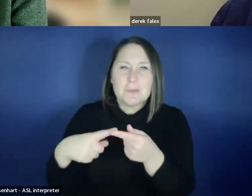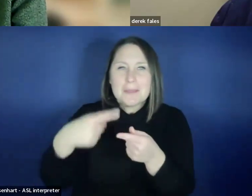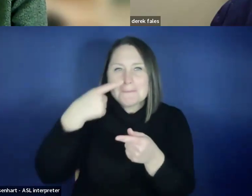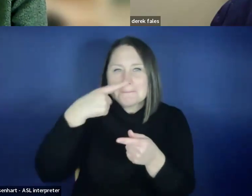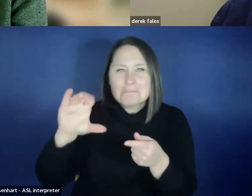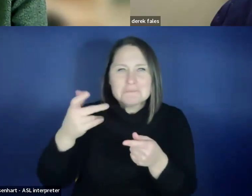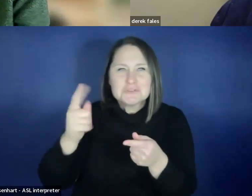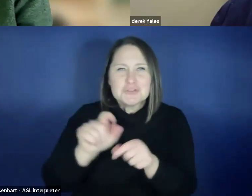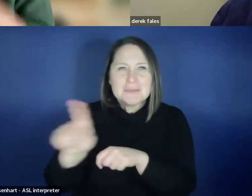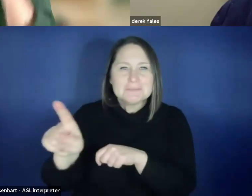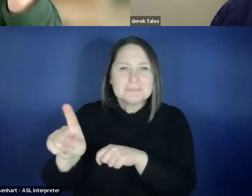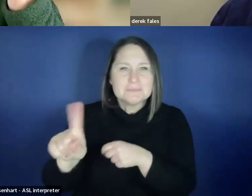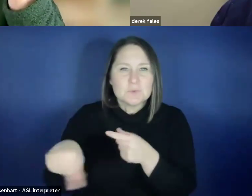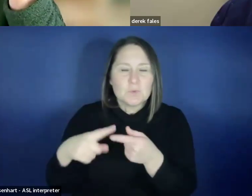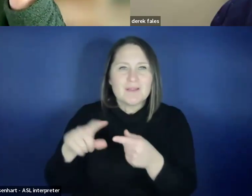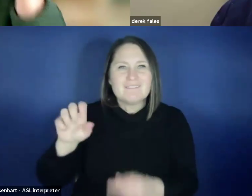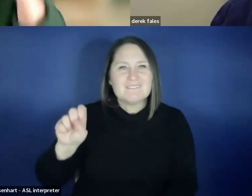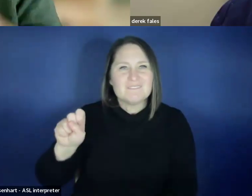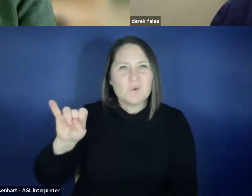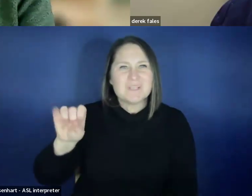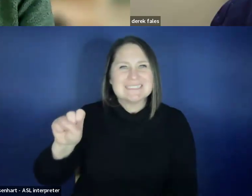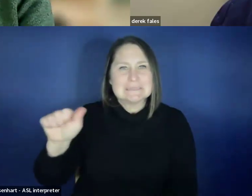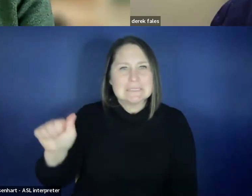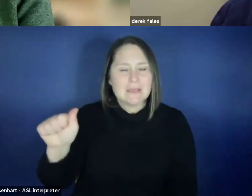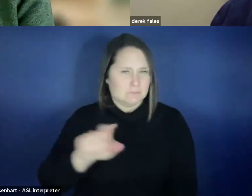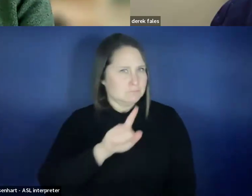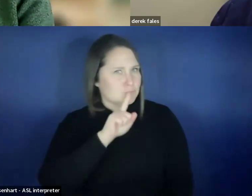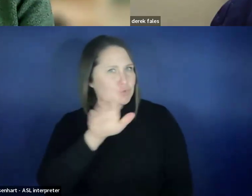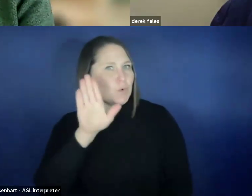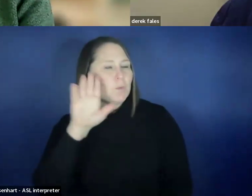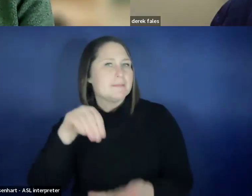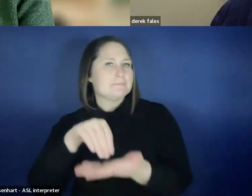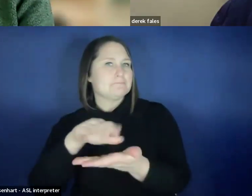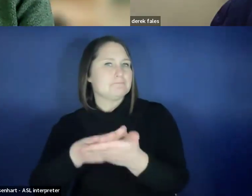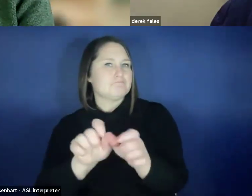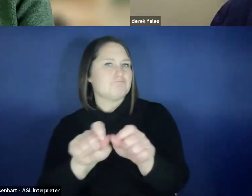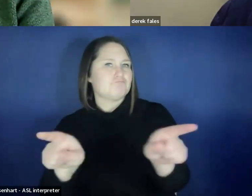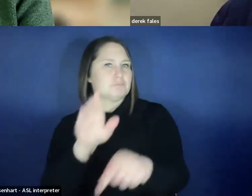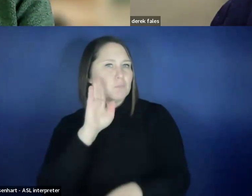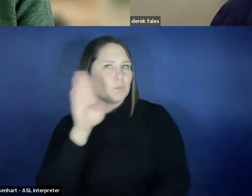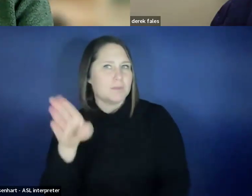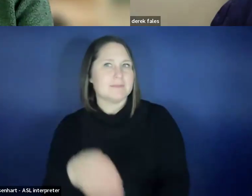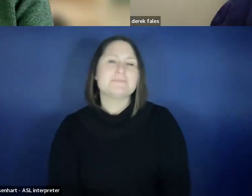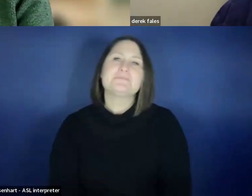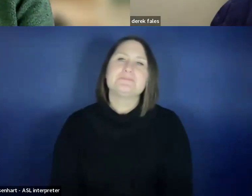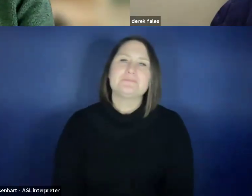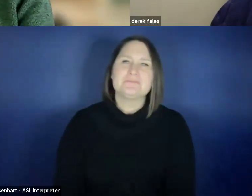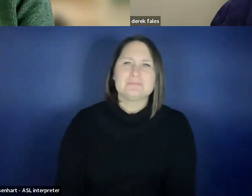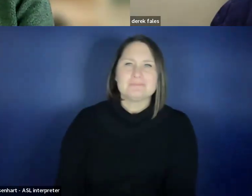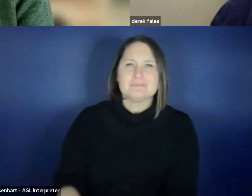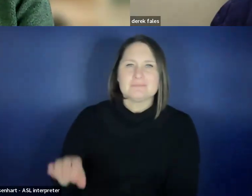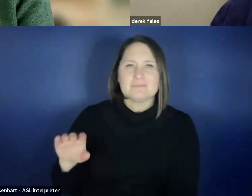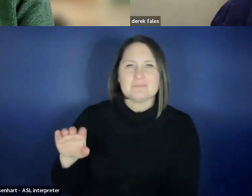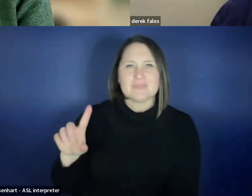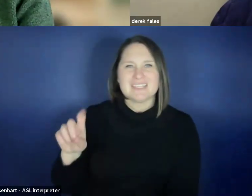chat? Maybe the session that for the CISA? Oh, yeah, sure. I'll put that right in the chat. Thank you. Yeah, Okay. it's Friday. Friday the 23rd